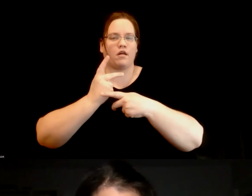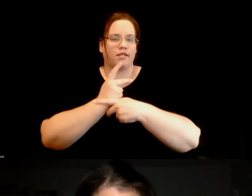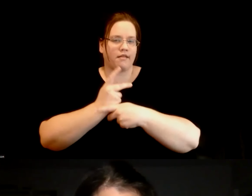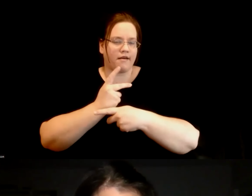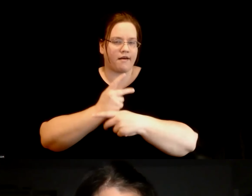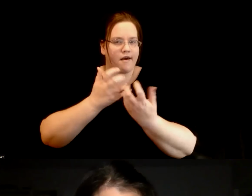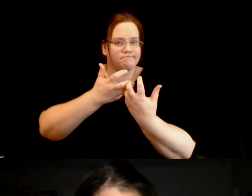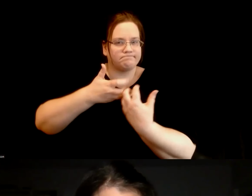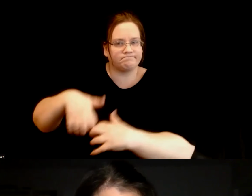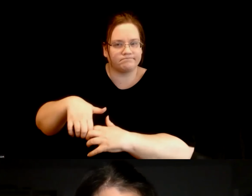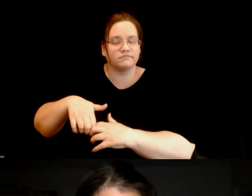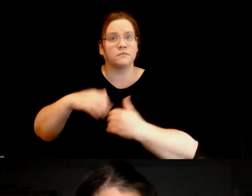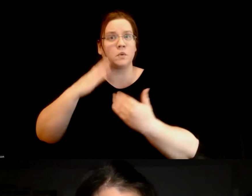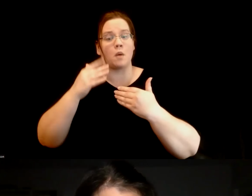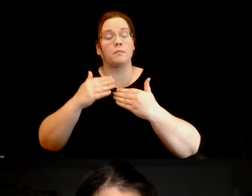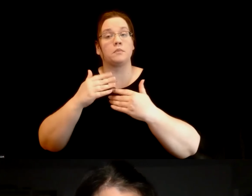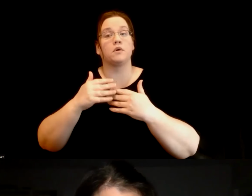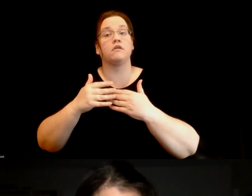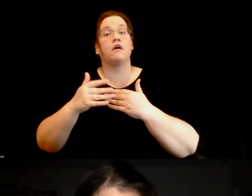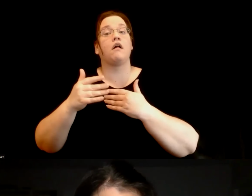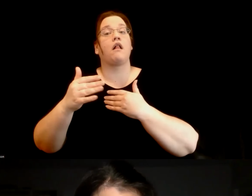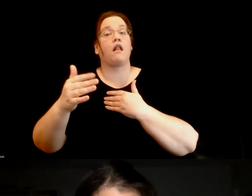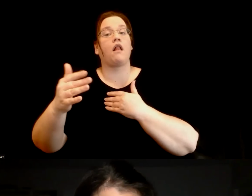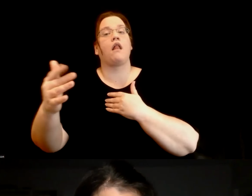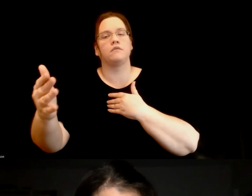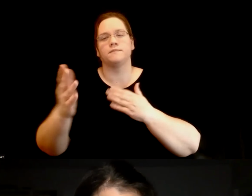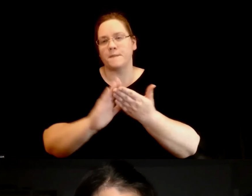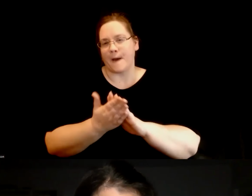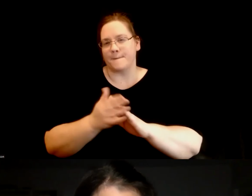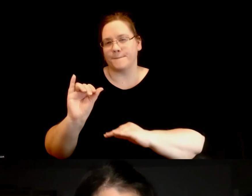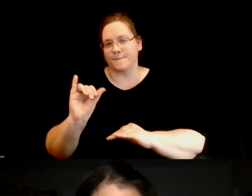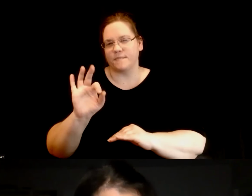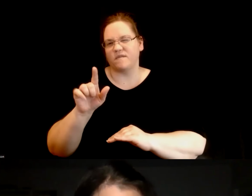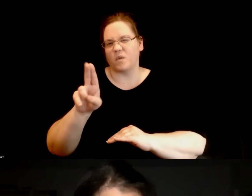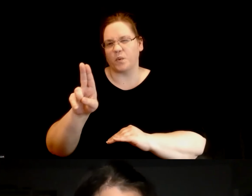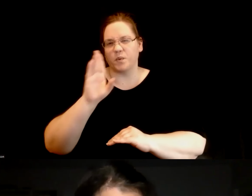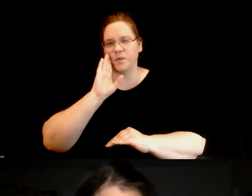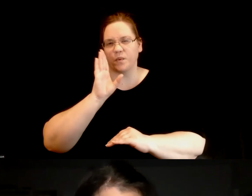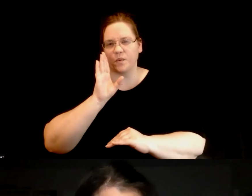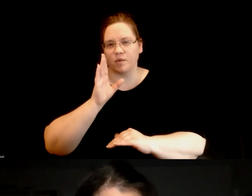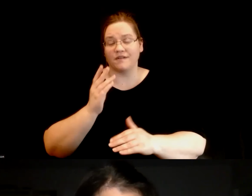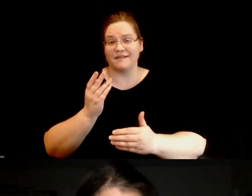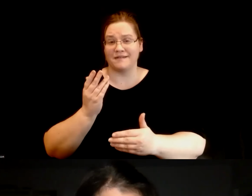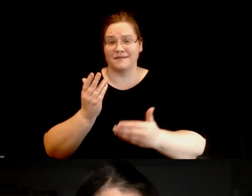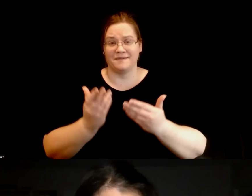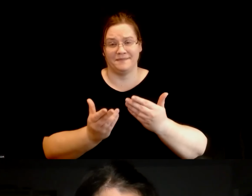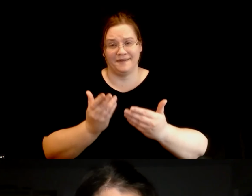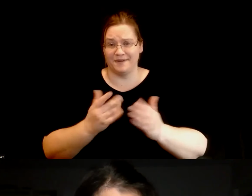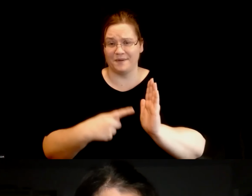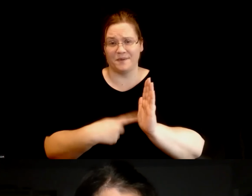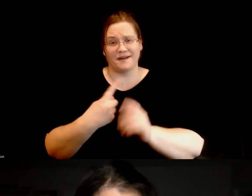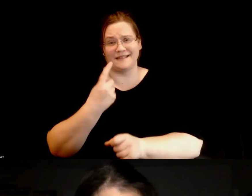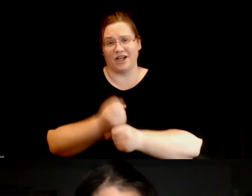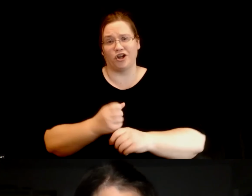And my hope is that over the years, we'll get to something similar to the flu vaccine, where maybe we can just do it once a